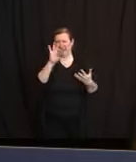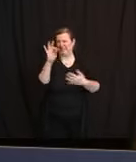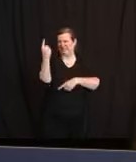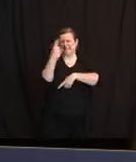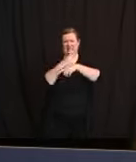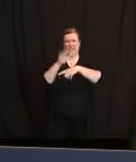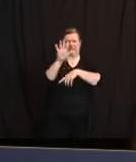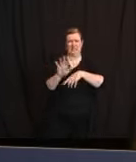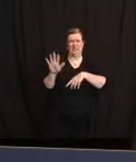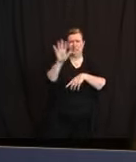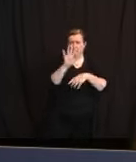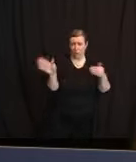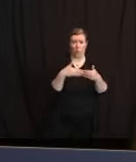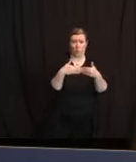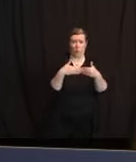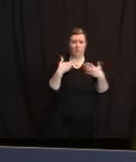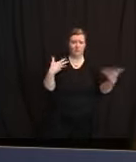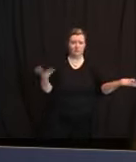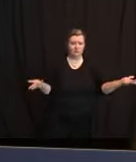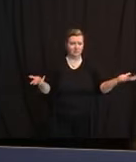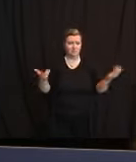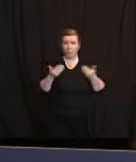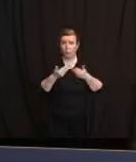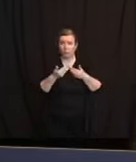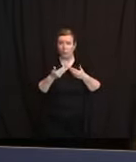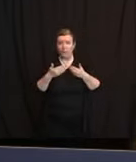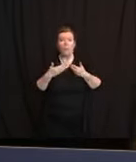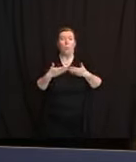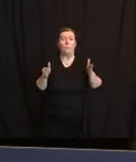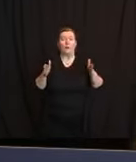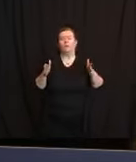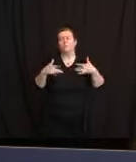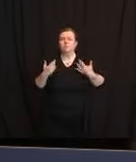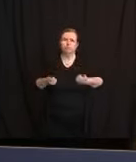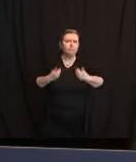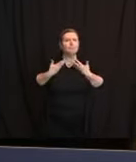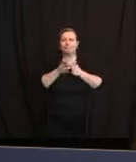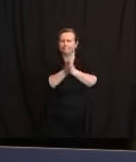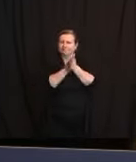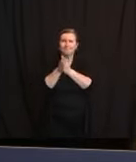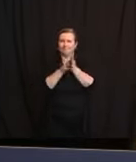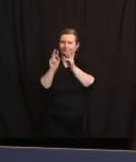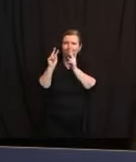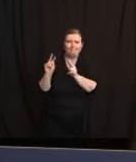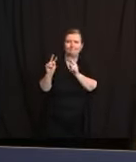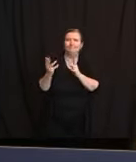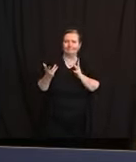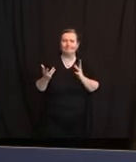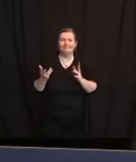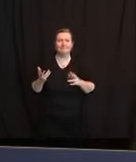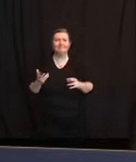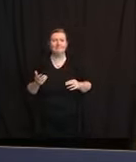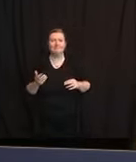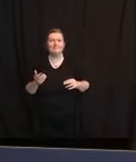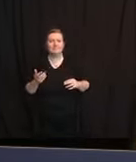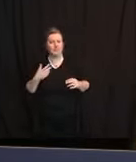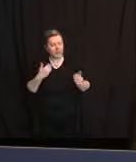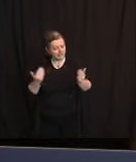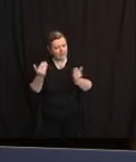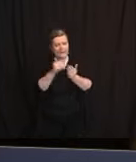is a shot in an arm to them. This is something we thank you for. This is something we're going to follow. And what I've said to